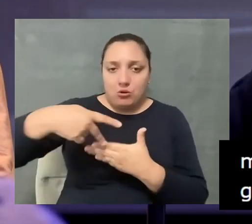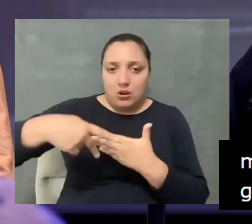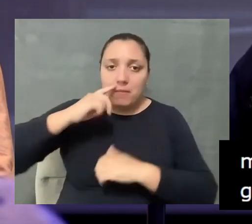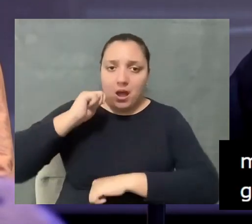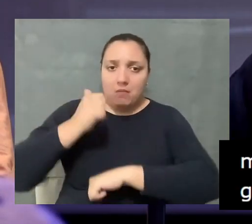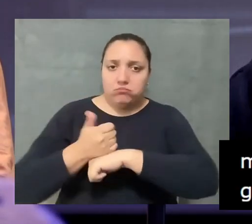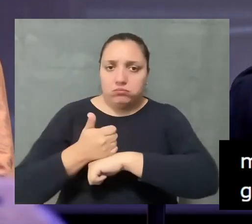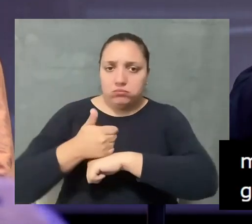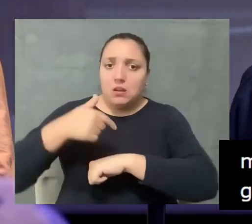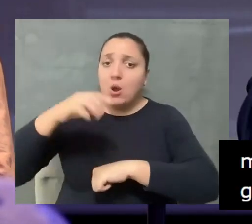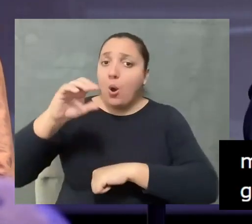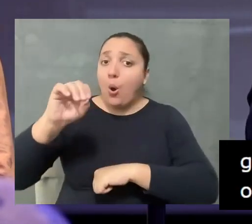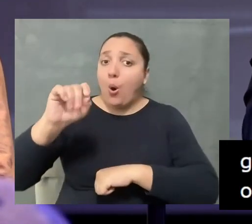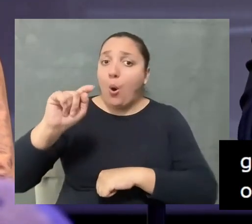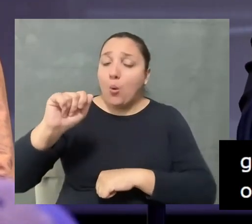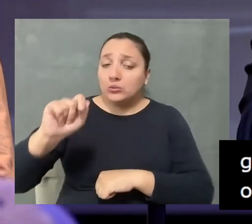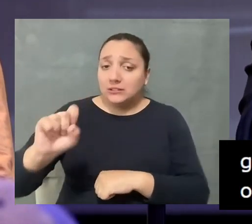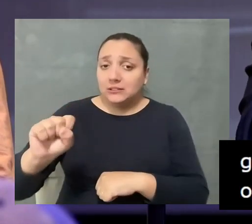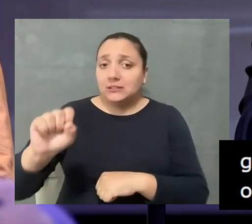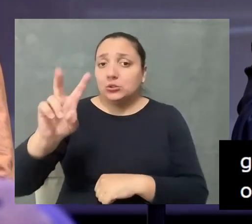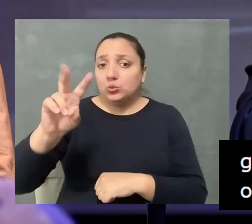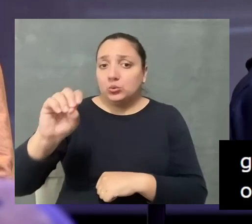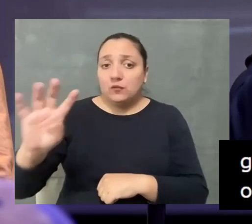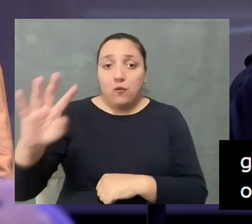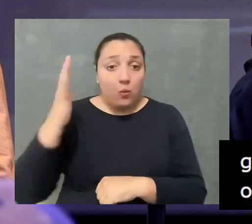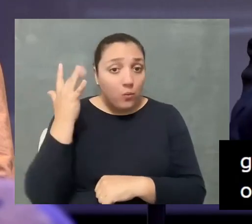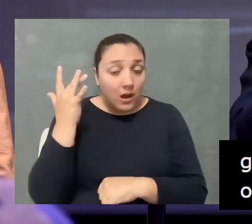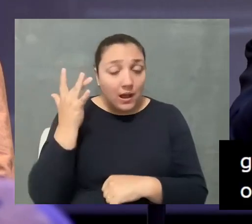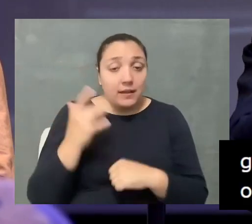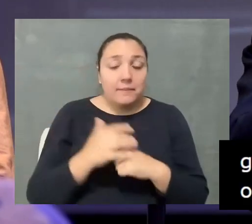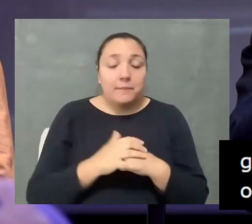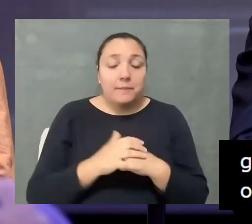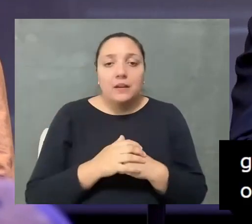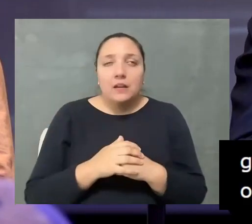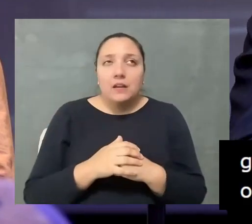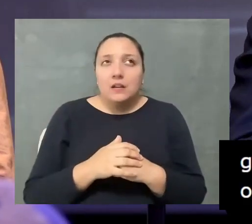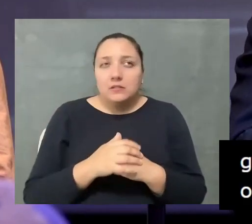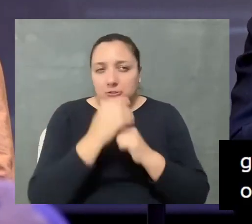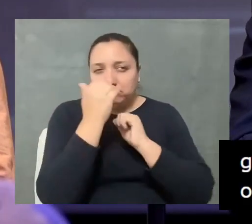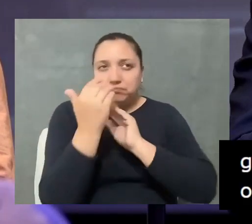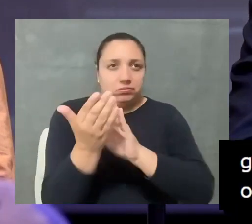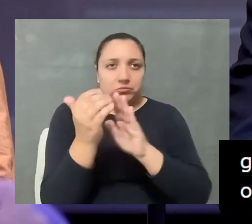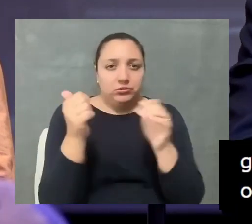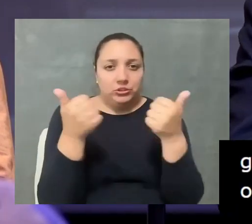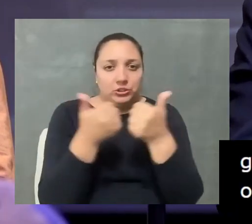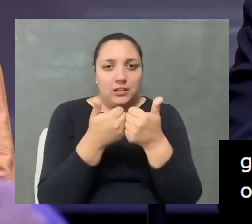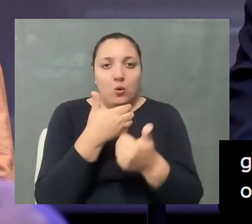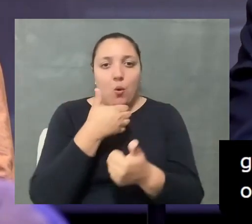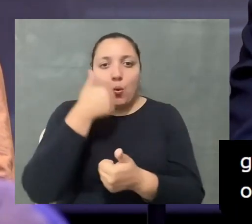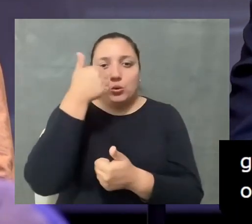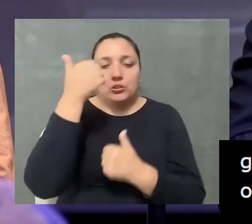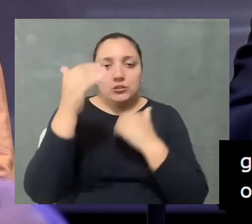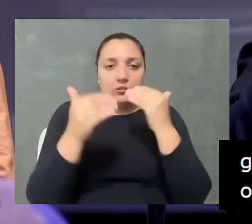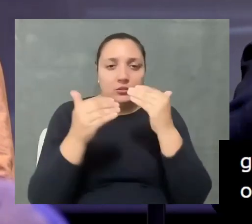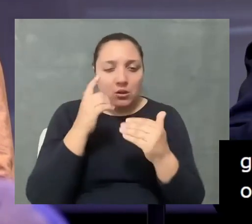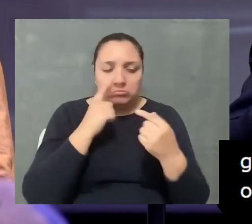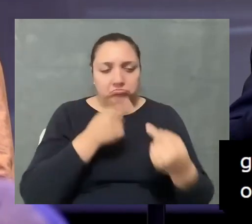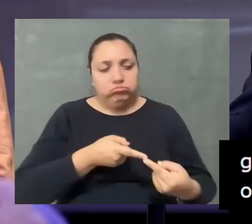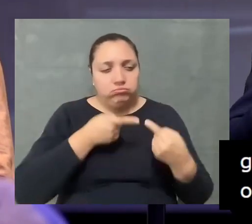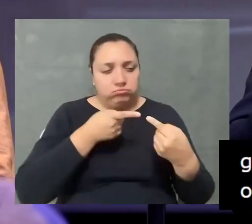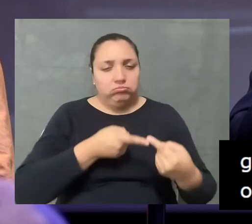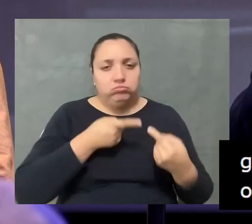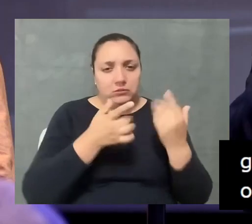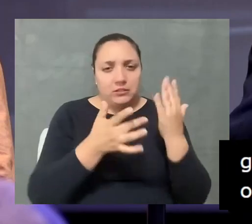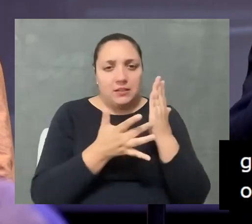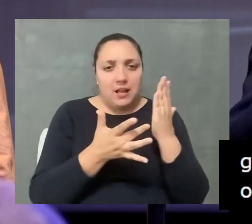2004, really trying to get at that challenge of what's going on with older adults who are having such a hard time with technology, and how do we